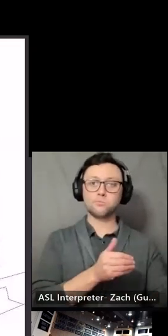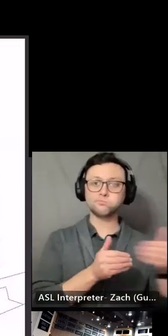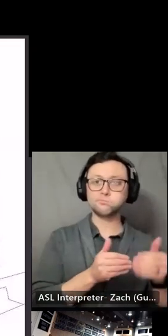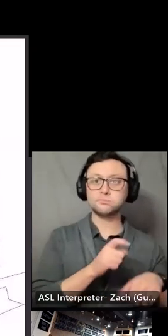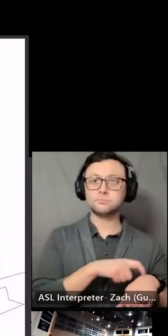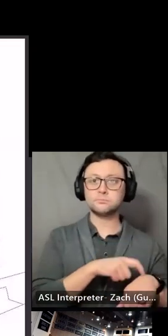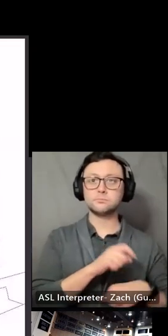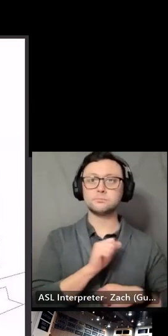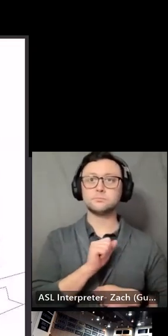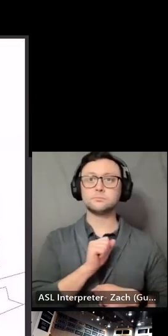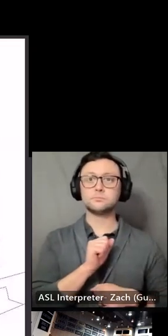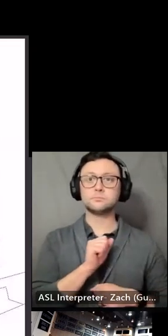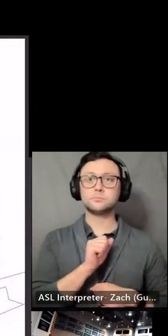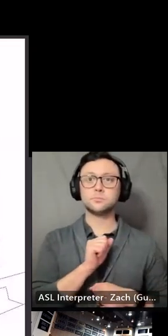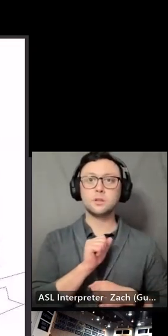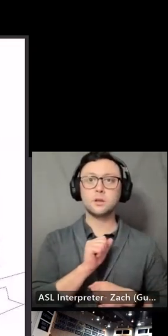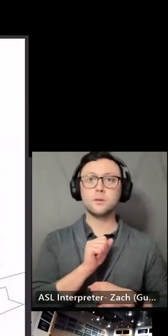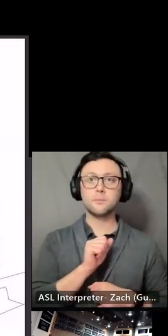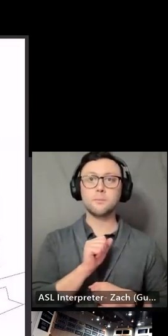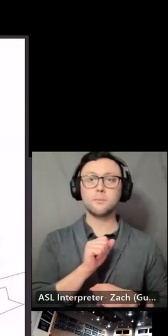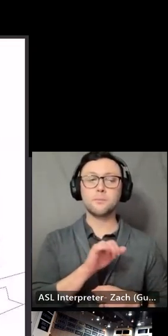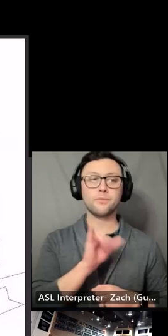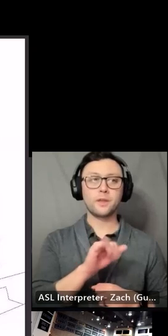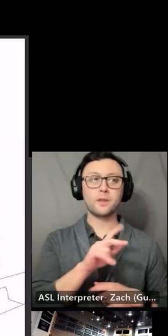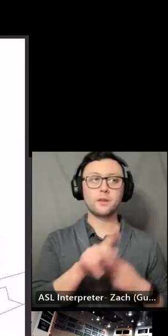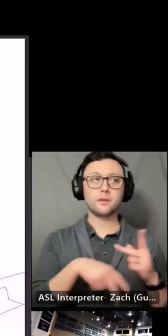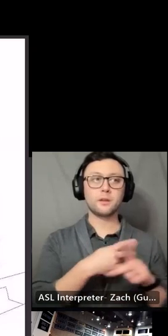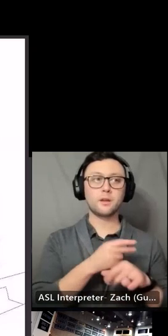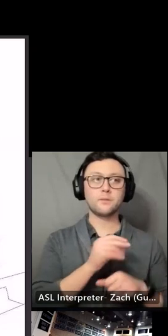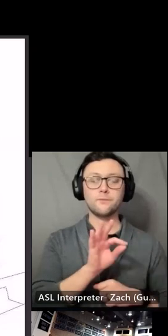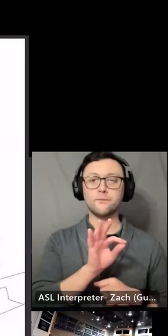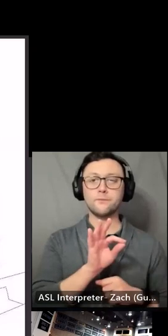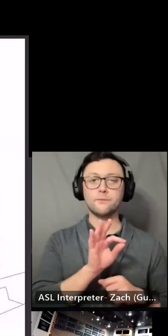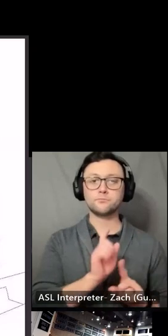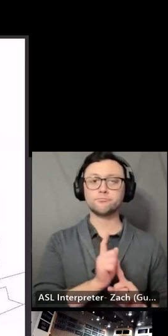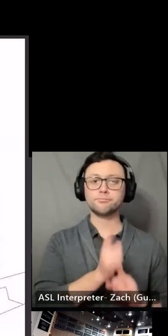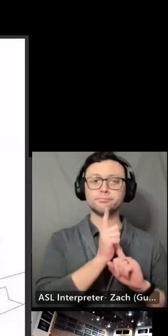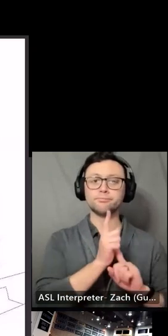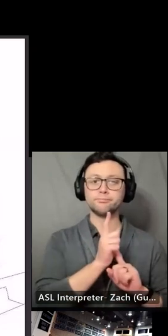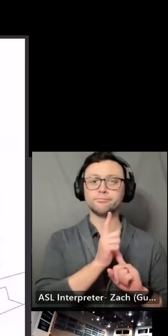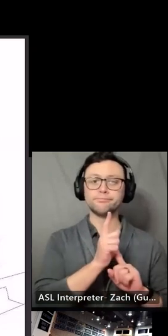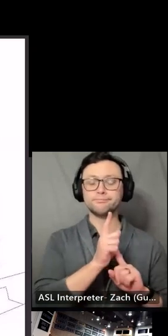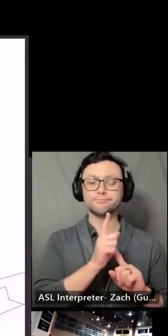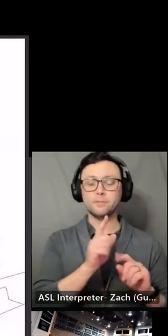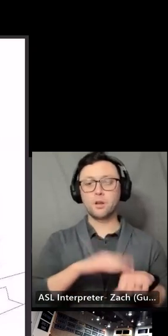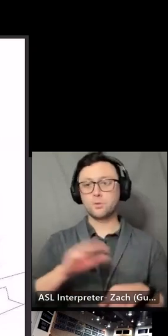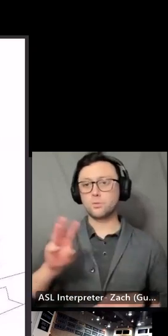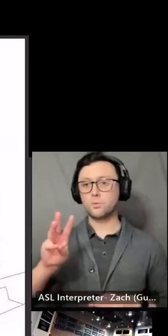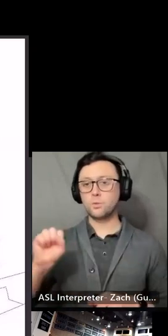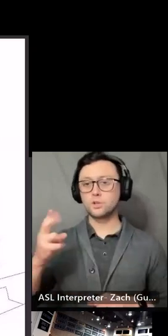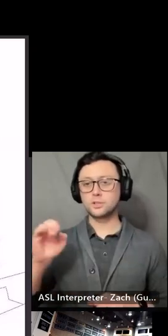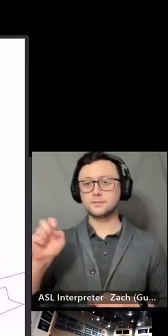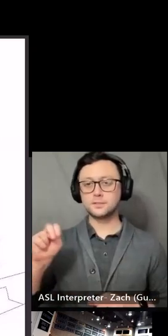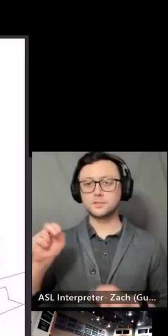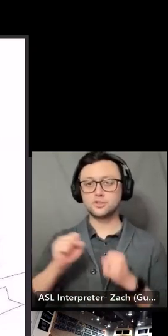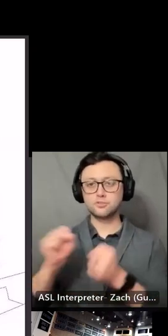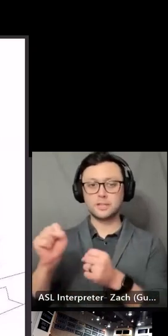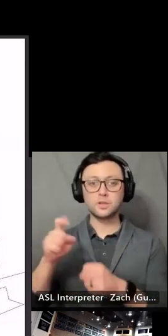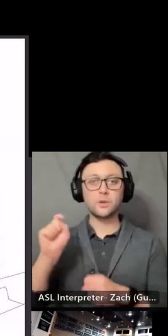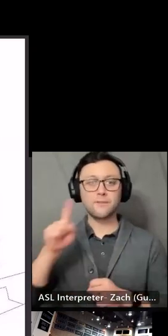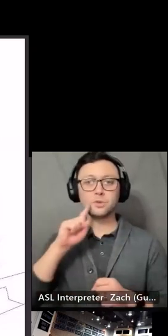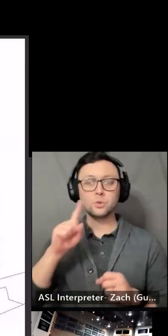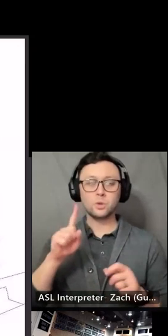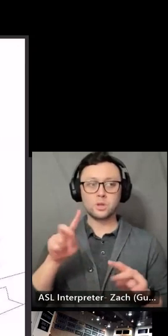developable parcels that are on, you know, terra firma on Washington Street, because you'd have to account for kind